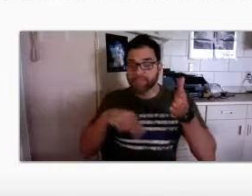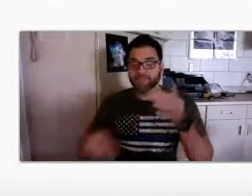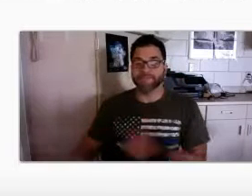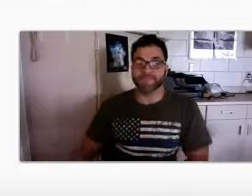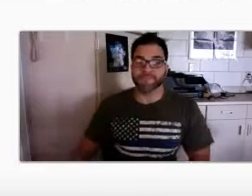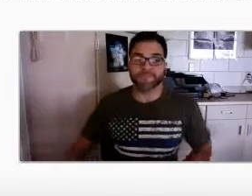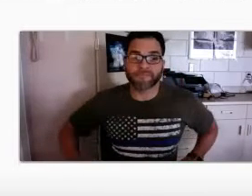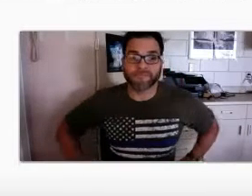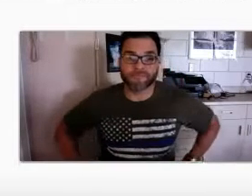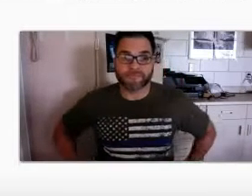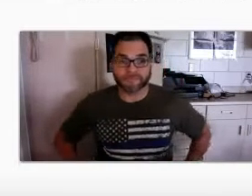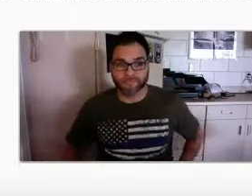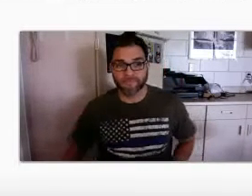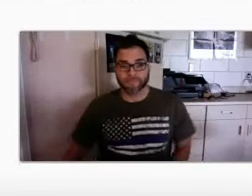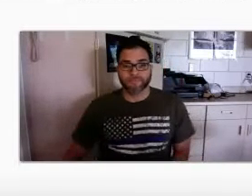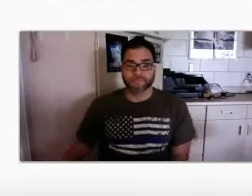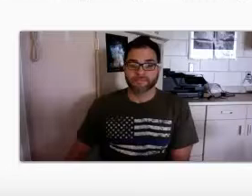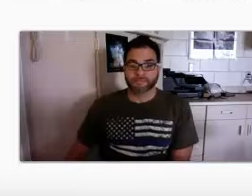Read.